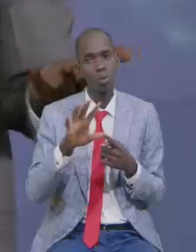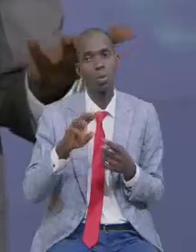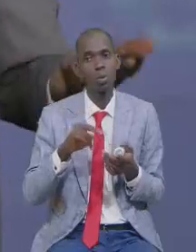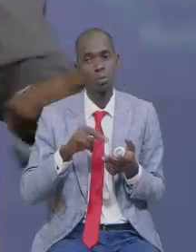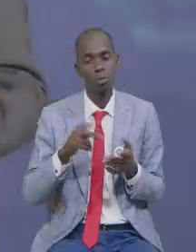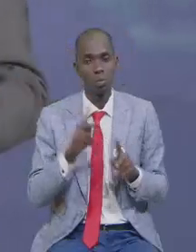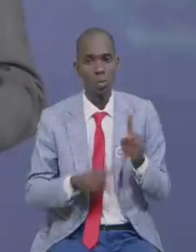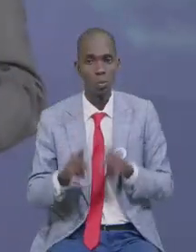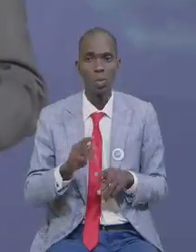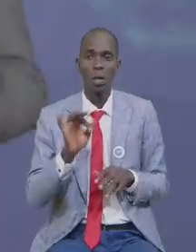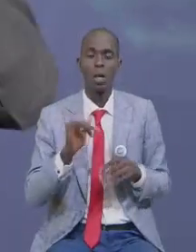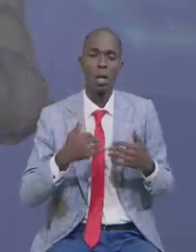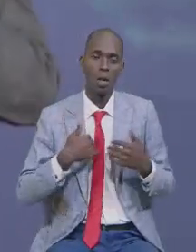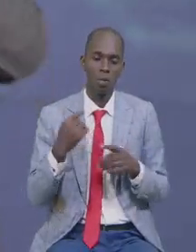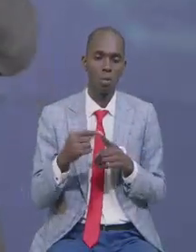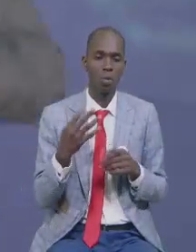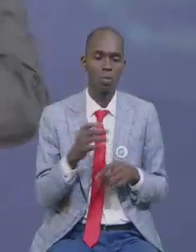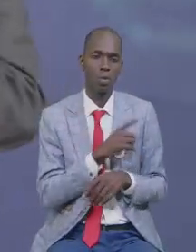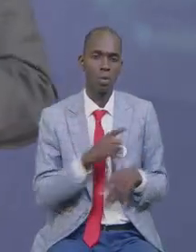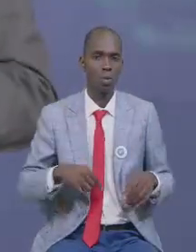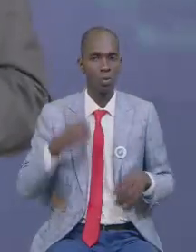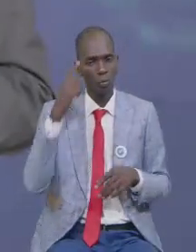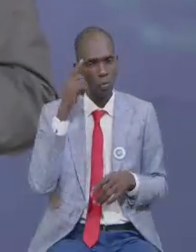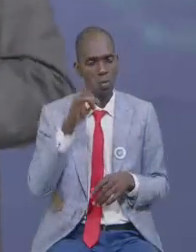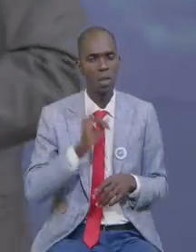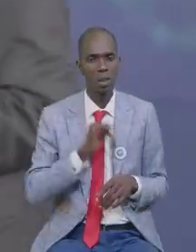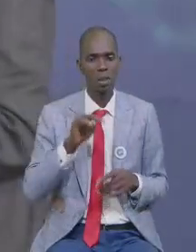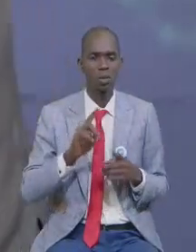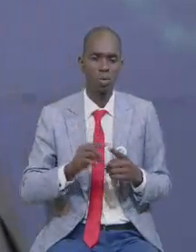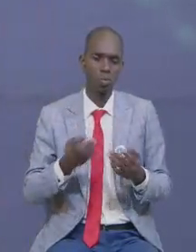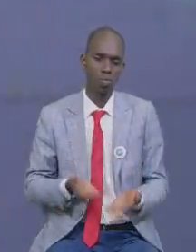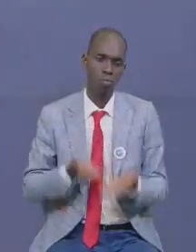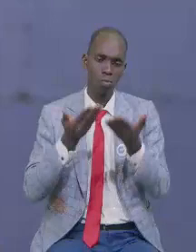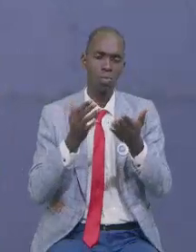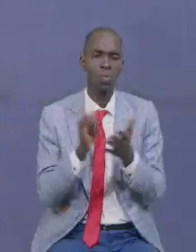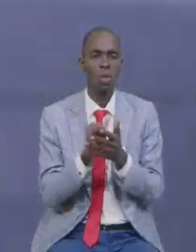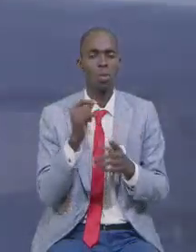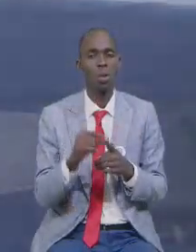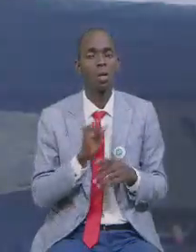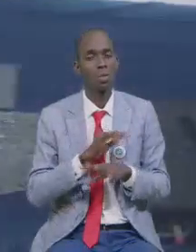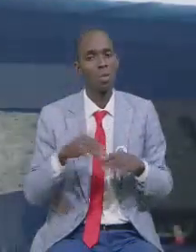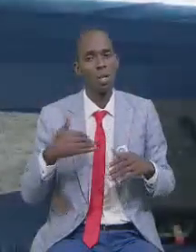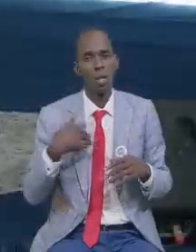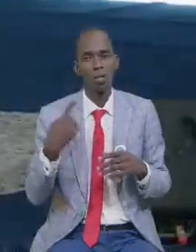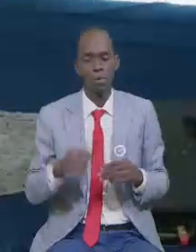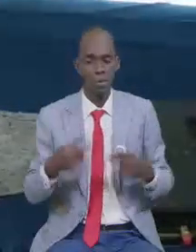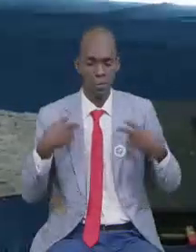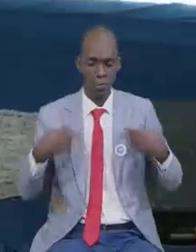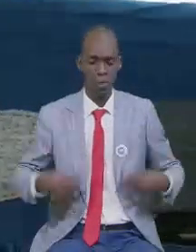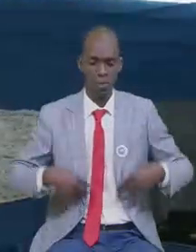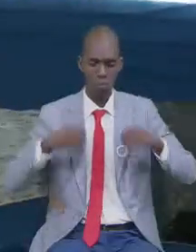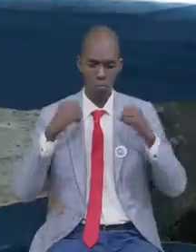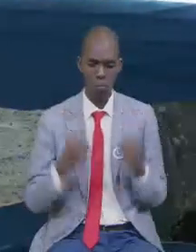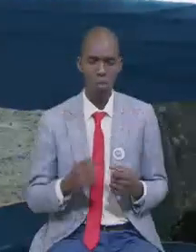the Lord for you. And I need to deliver that message. And I don't have the physical strength to stand up or